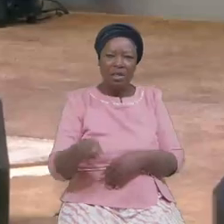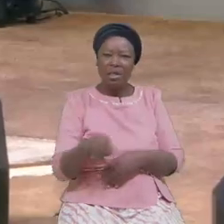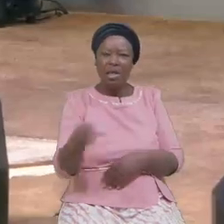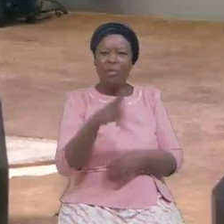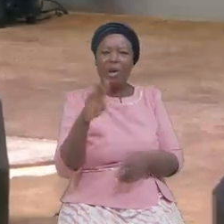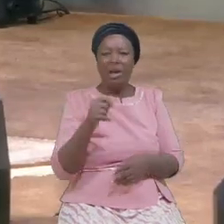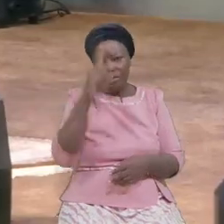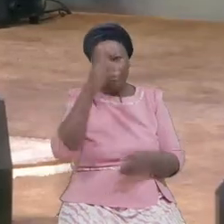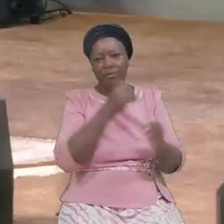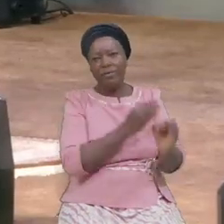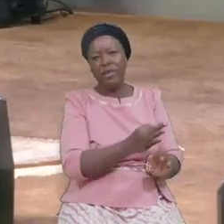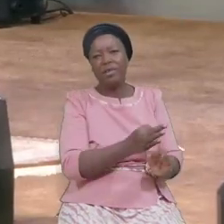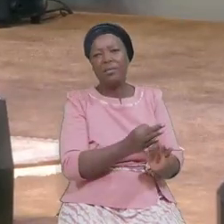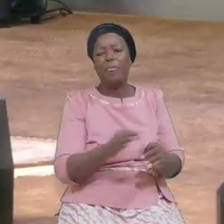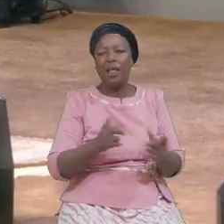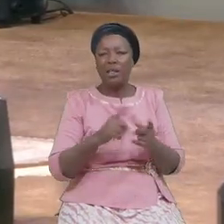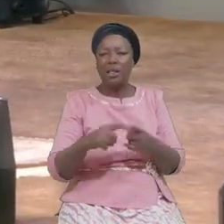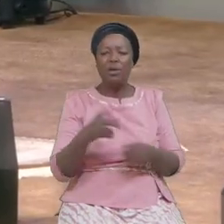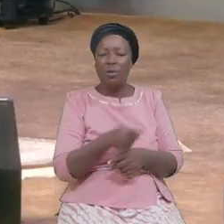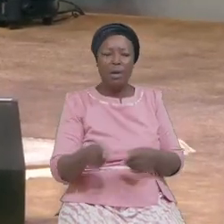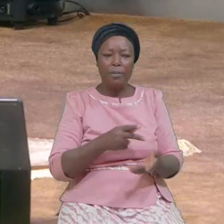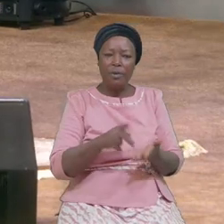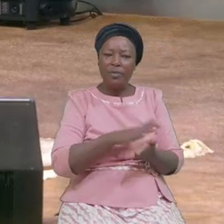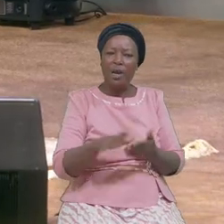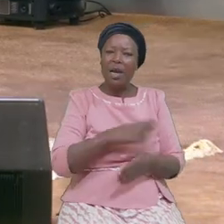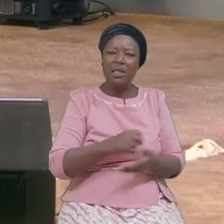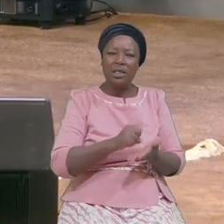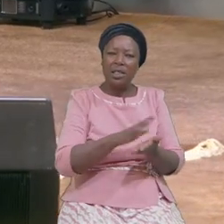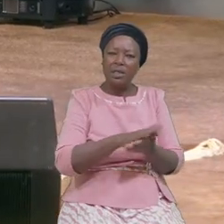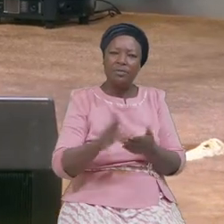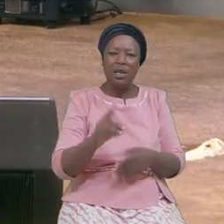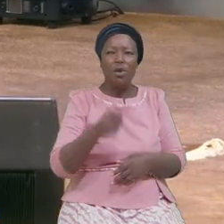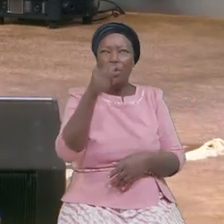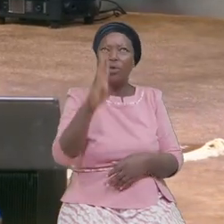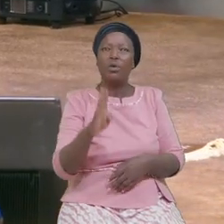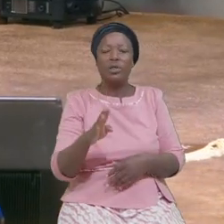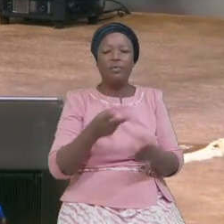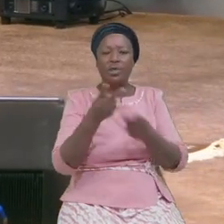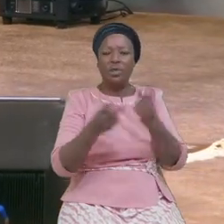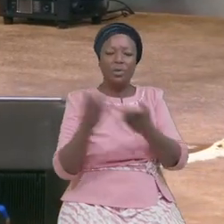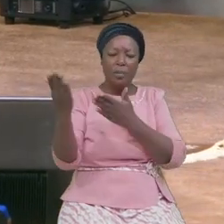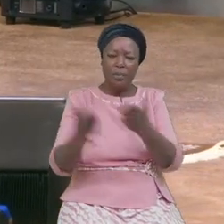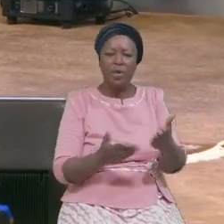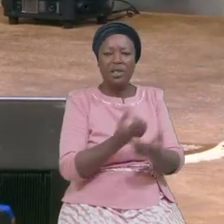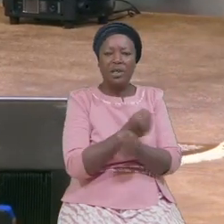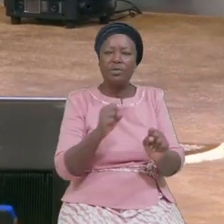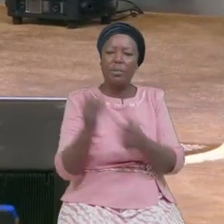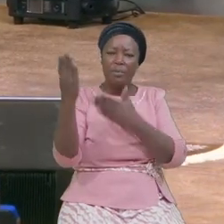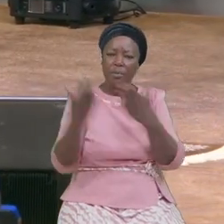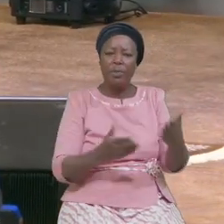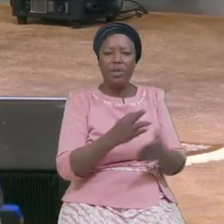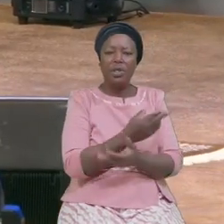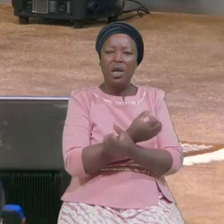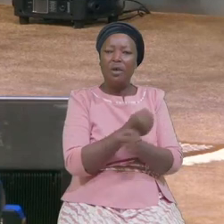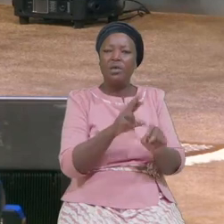faith. They were purified and sanctified. God's visitation brings salvation, brings redemption, and